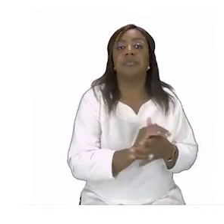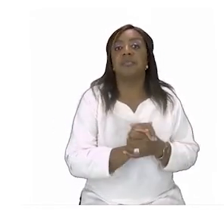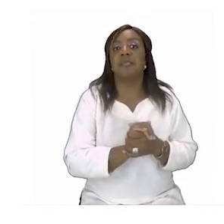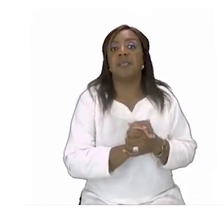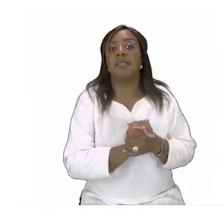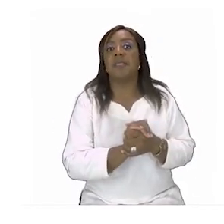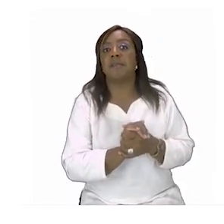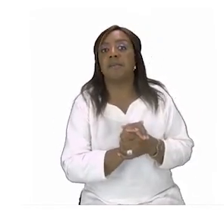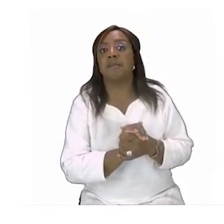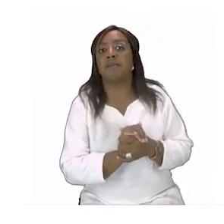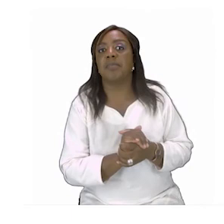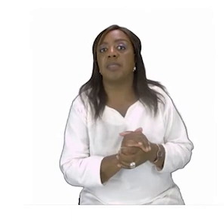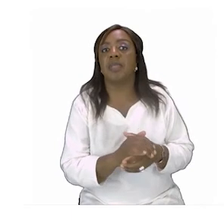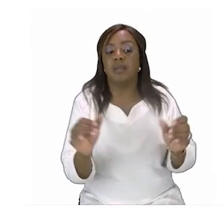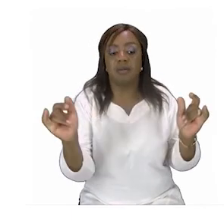was soccer.